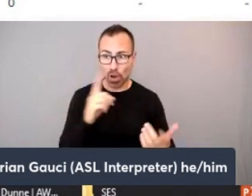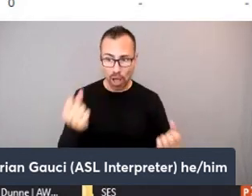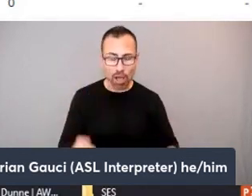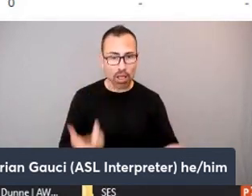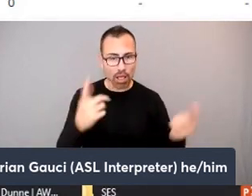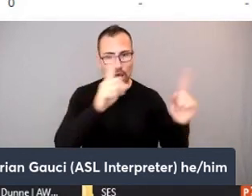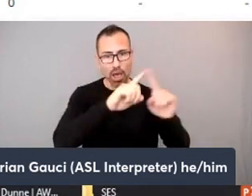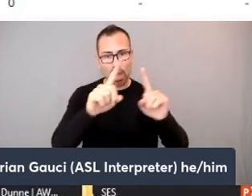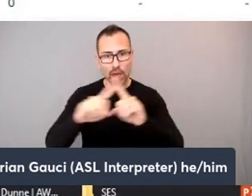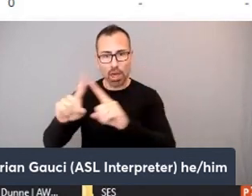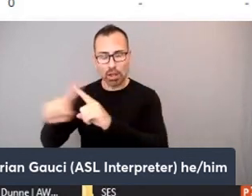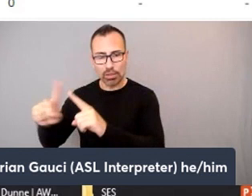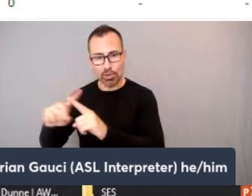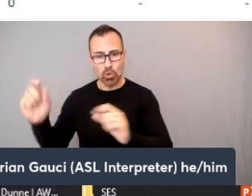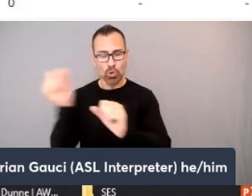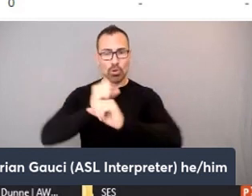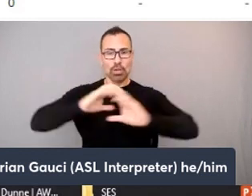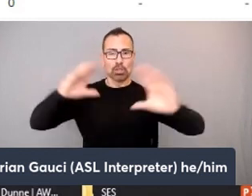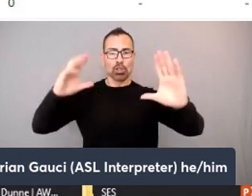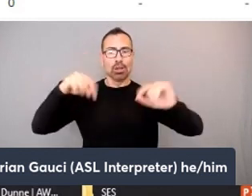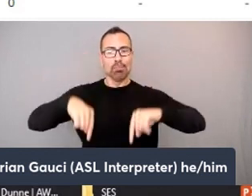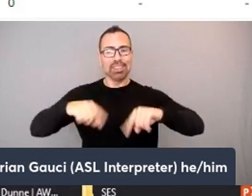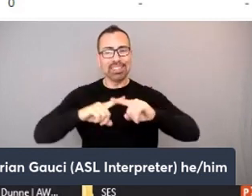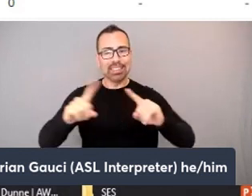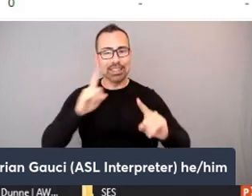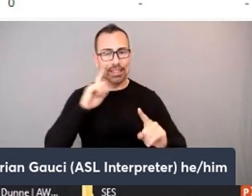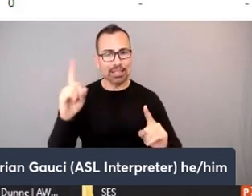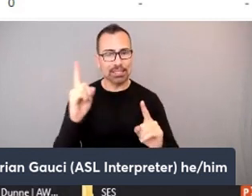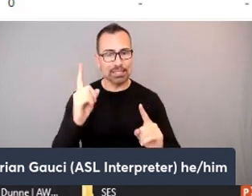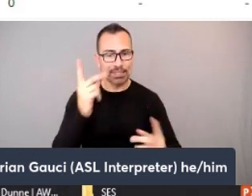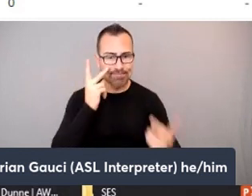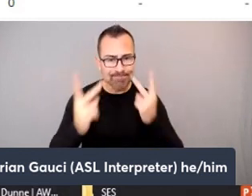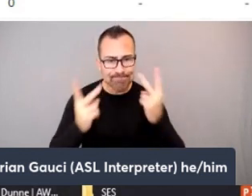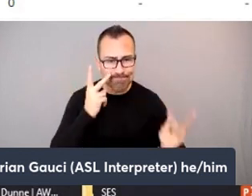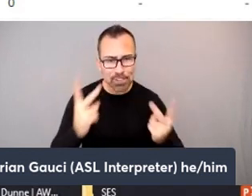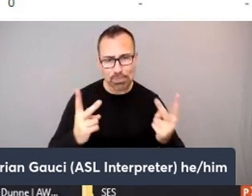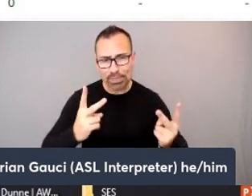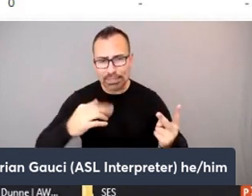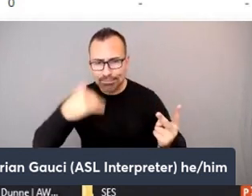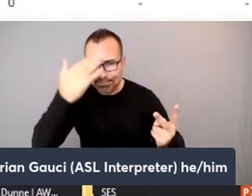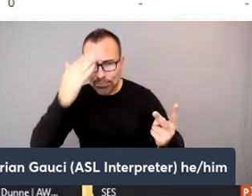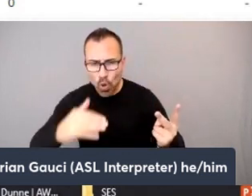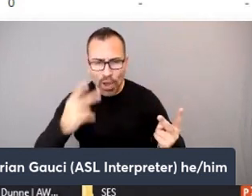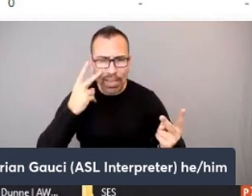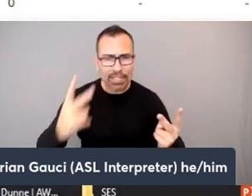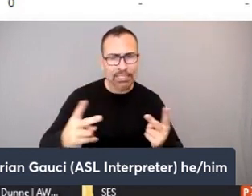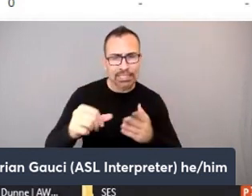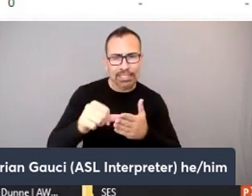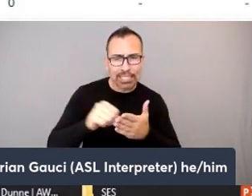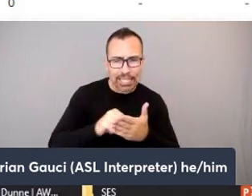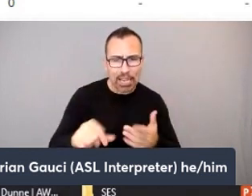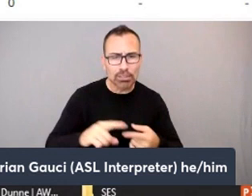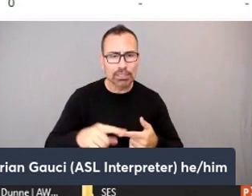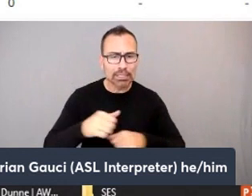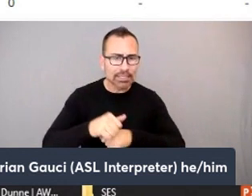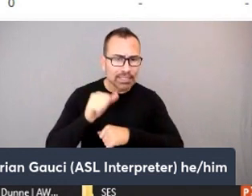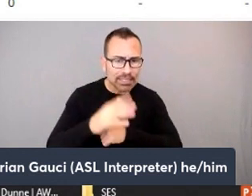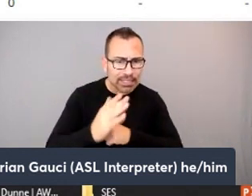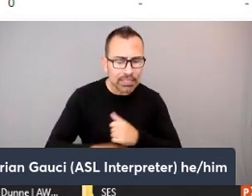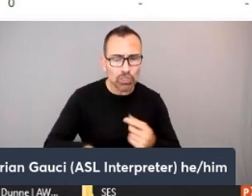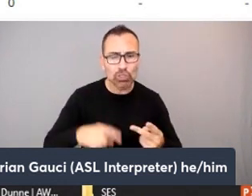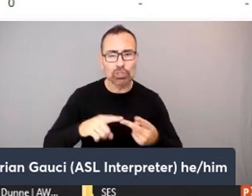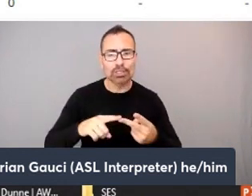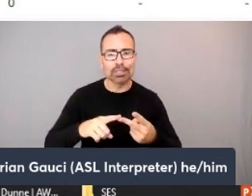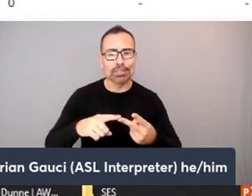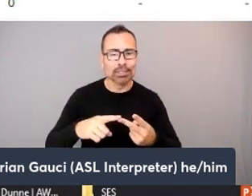of the visibility and awareness component. I can look at my account overall. I can look by sender identity. I can look by mailbox provider, all